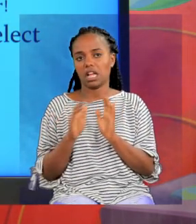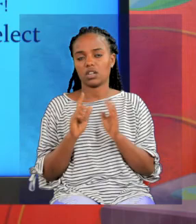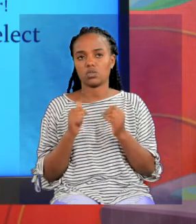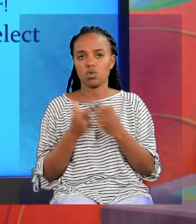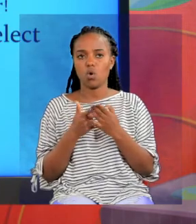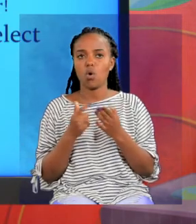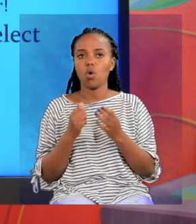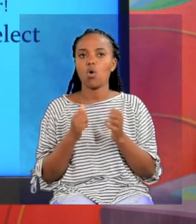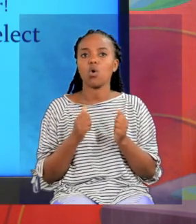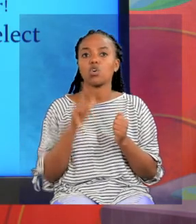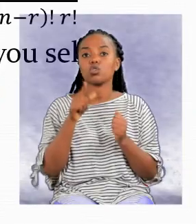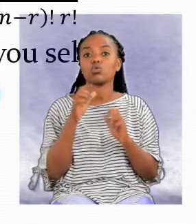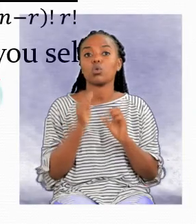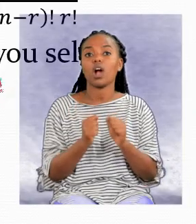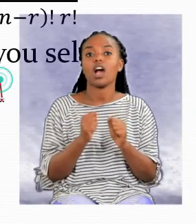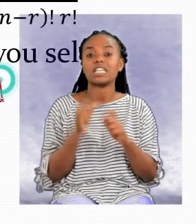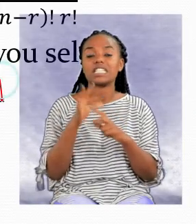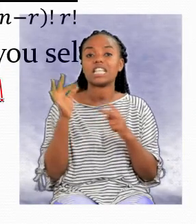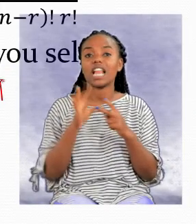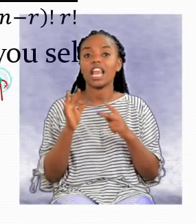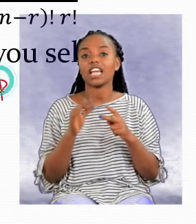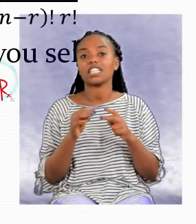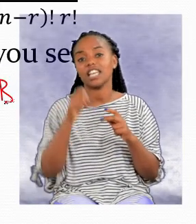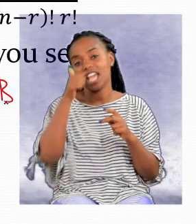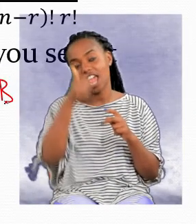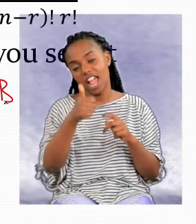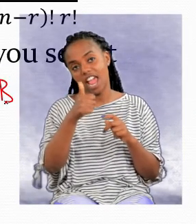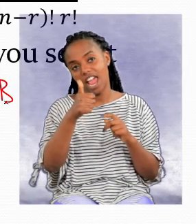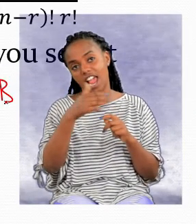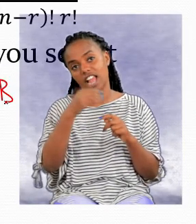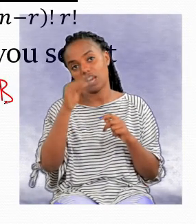you can select either letter A and B.